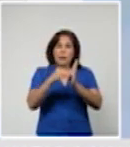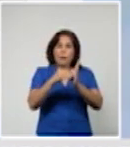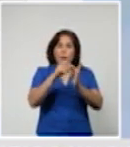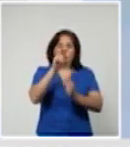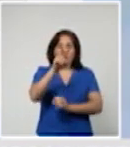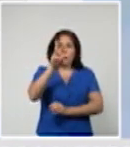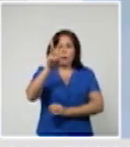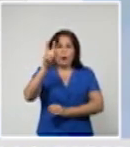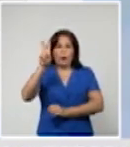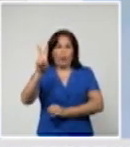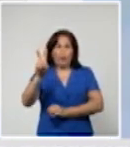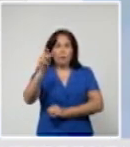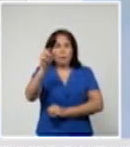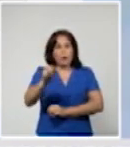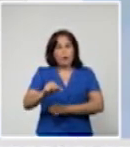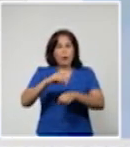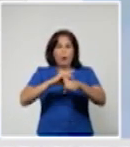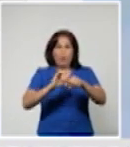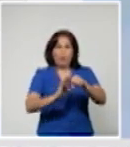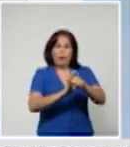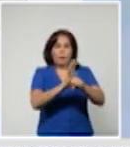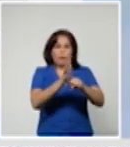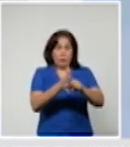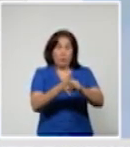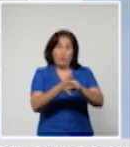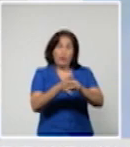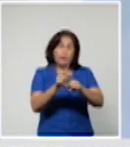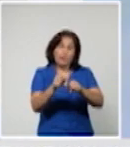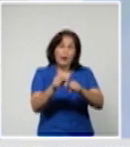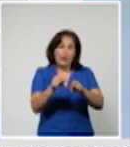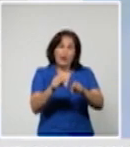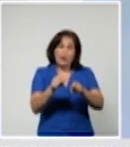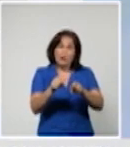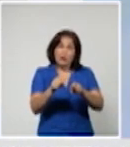207,232 people were diagnosed with the virus yesterday.